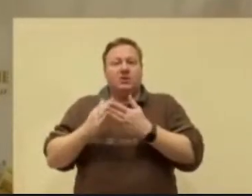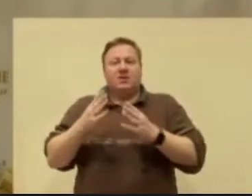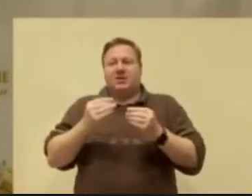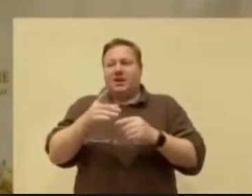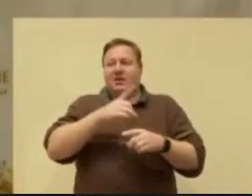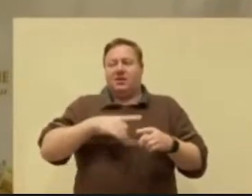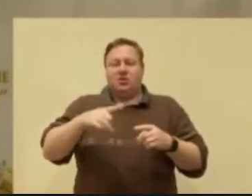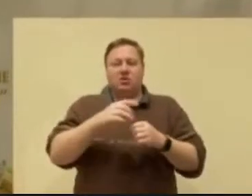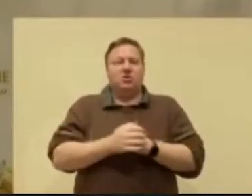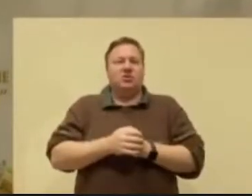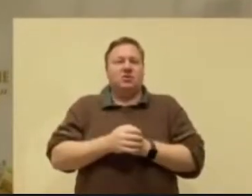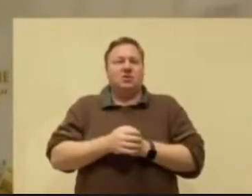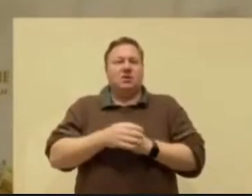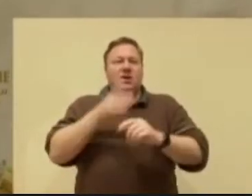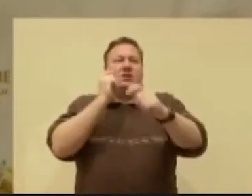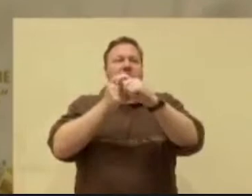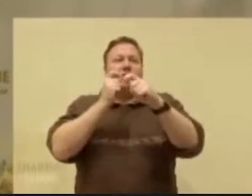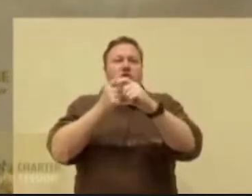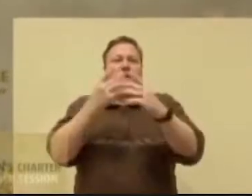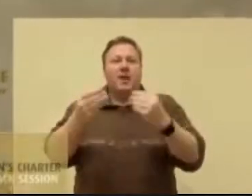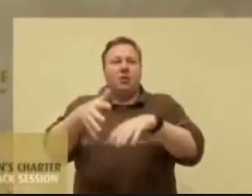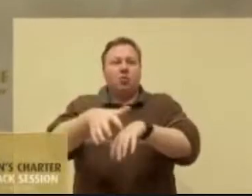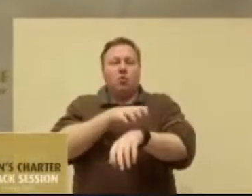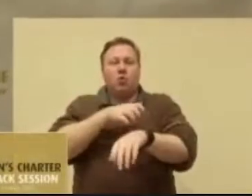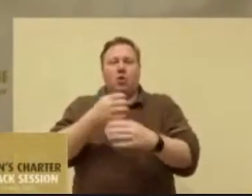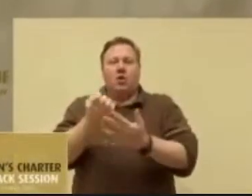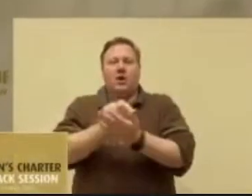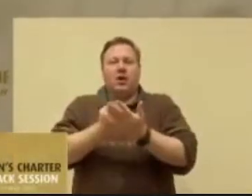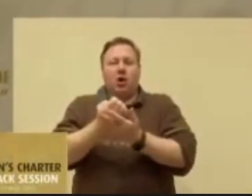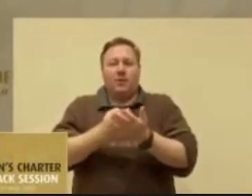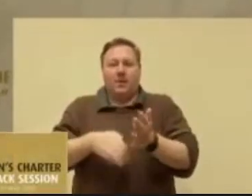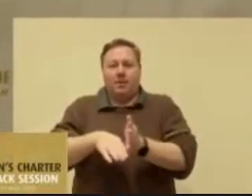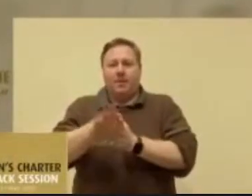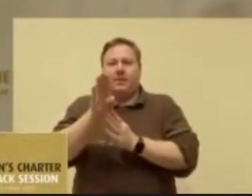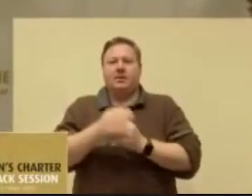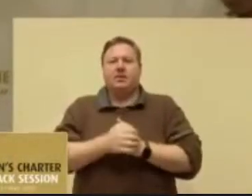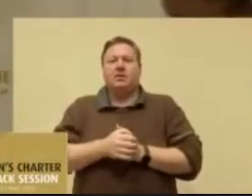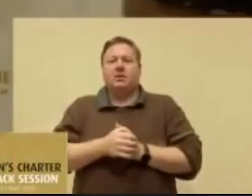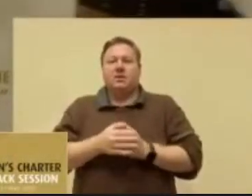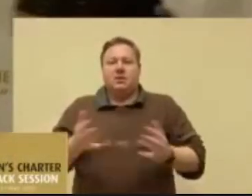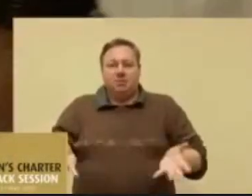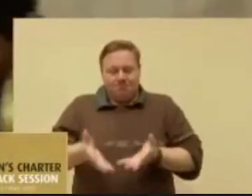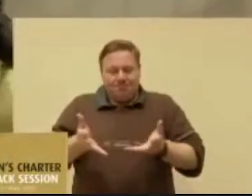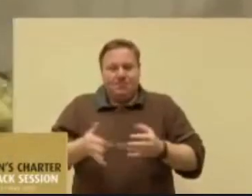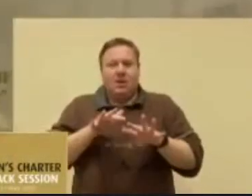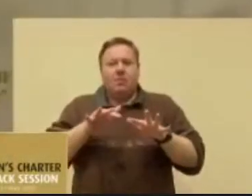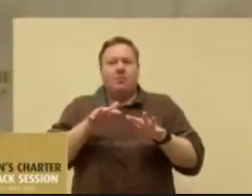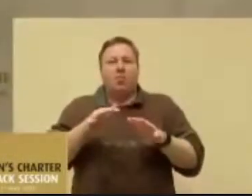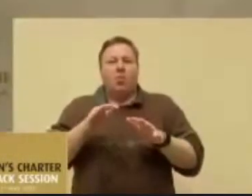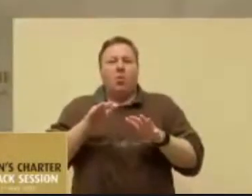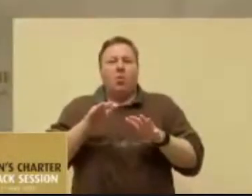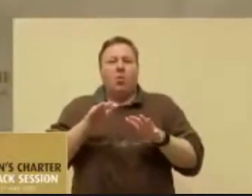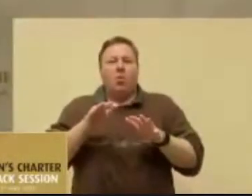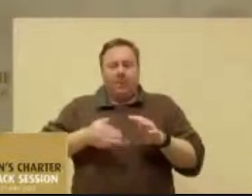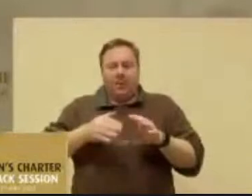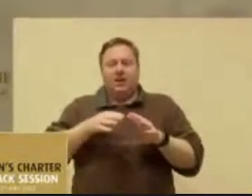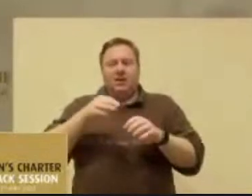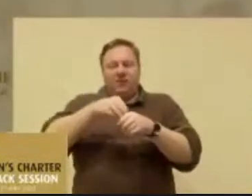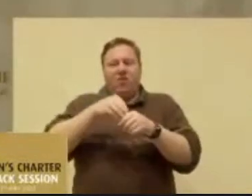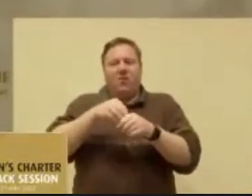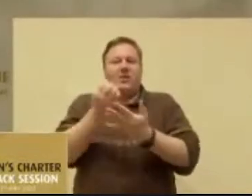township and rural economy accelerates to women participation in the economy as well as the empowerment